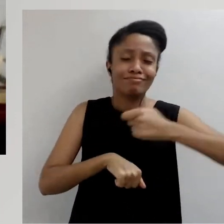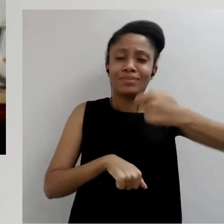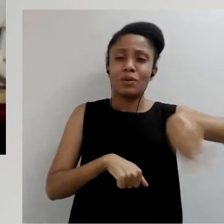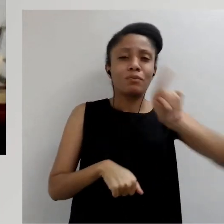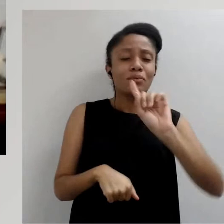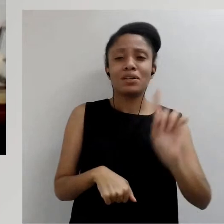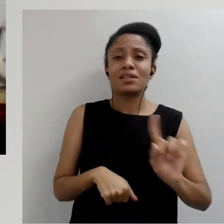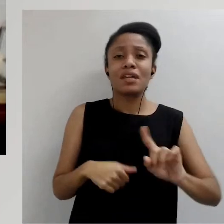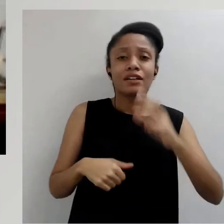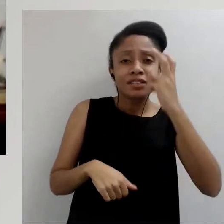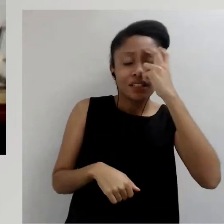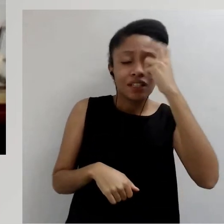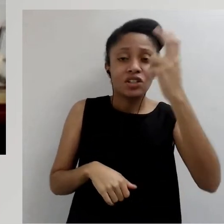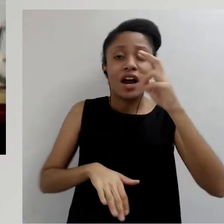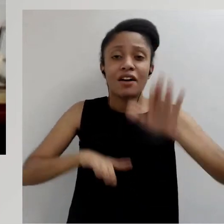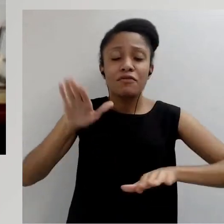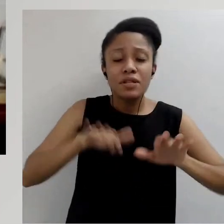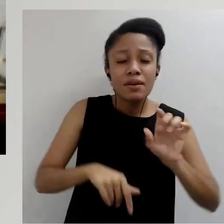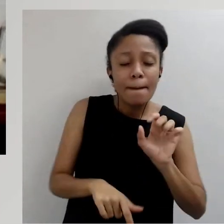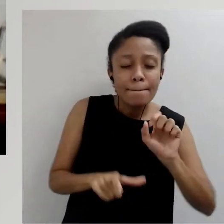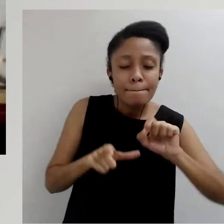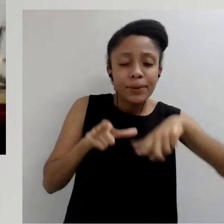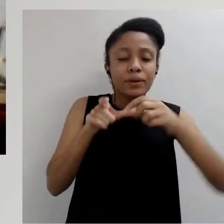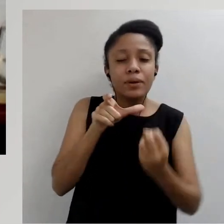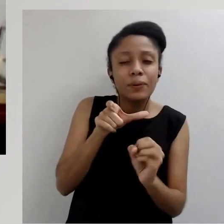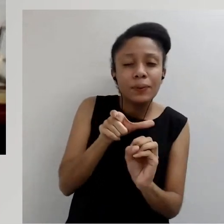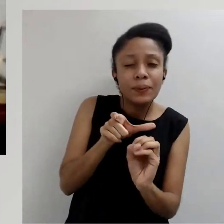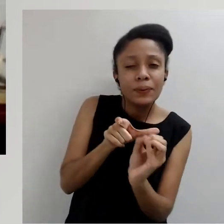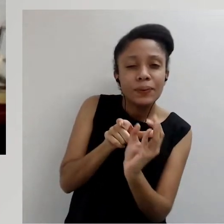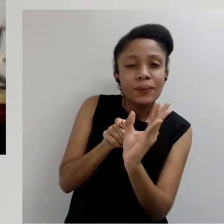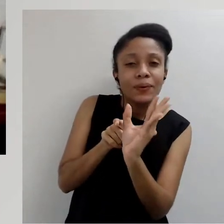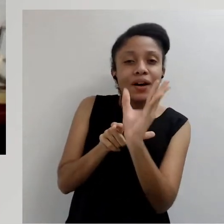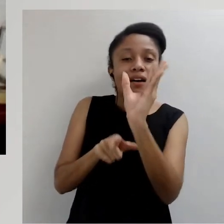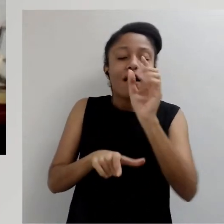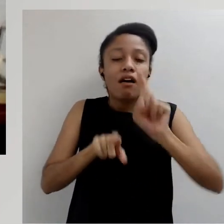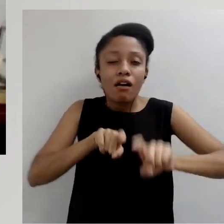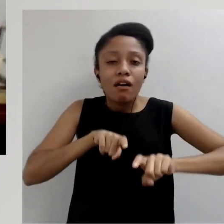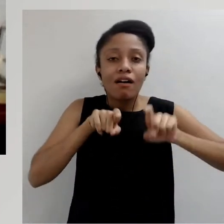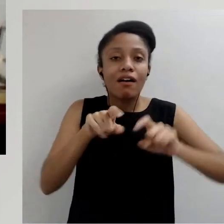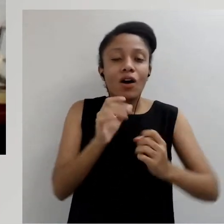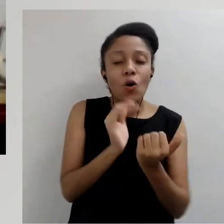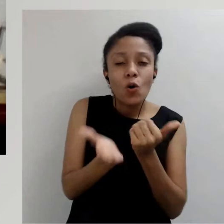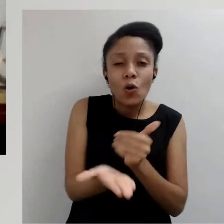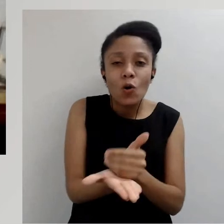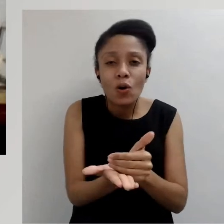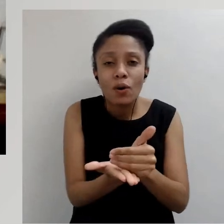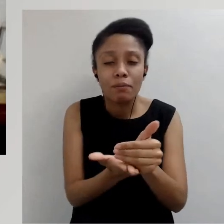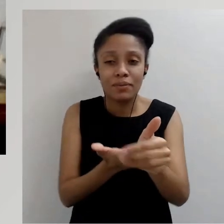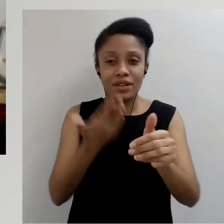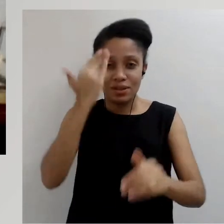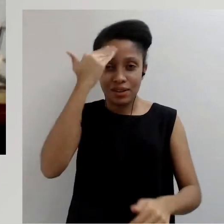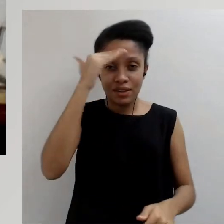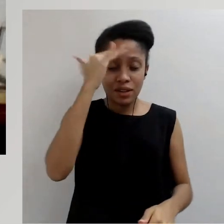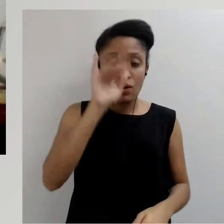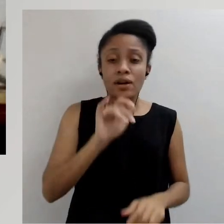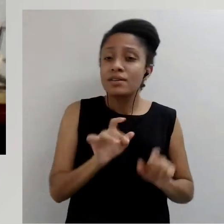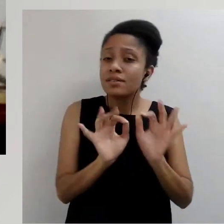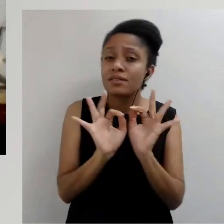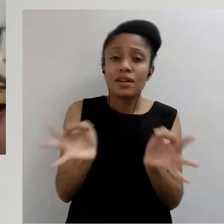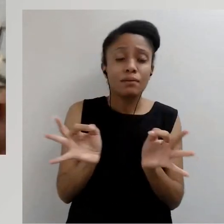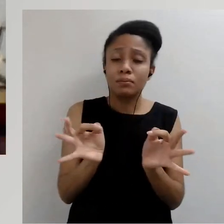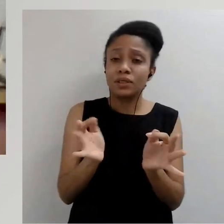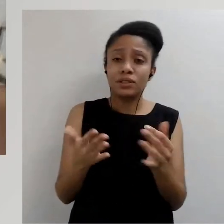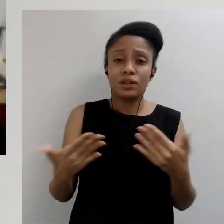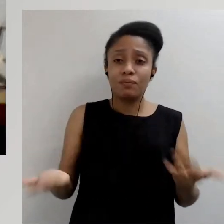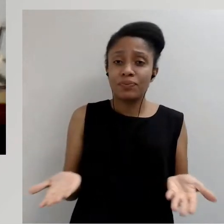an e-commerce to have this kind of intelligence. You need to plant the seed. It's simple. There are lots of simple softwares to create